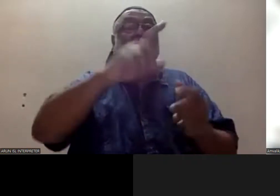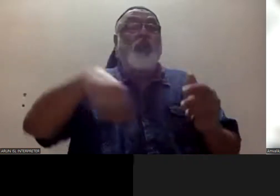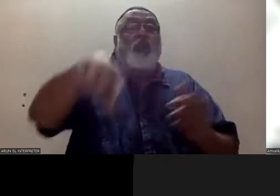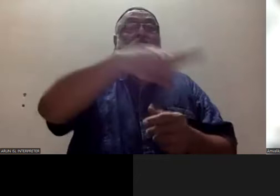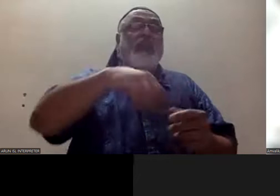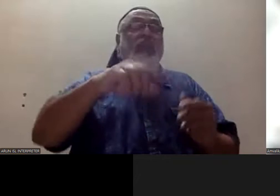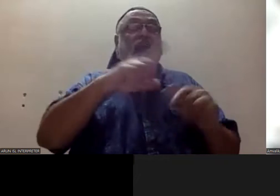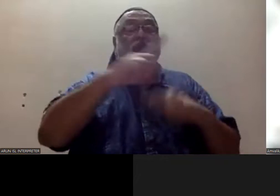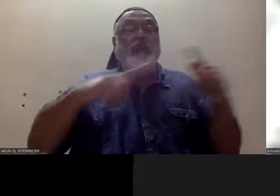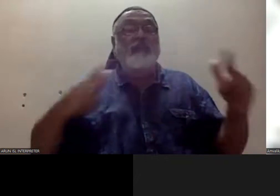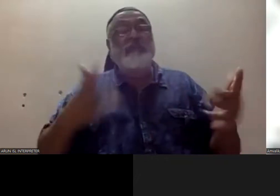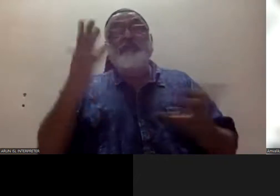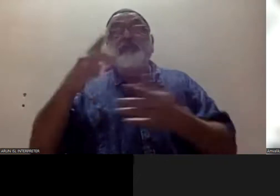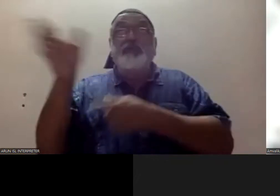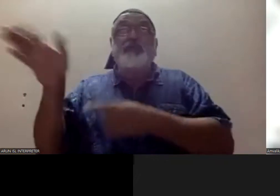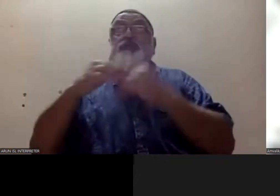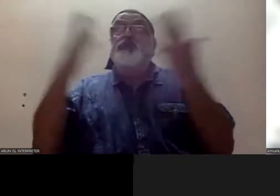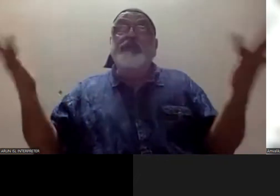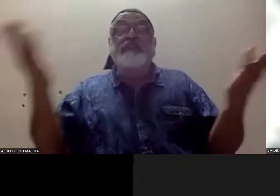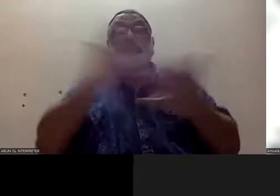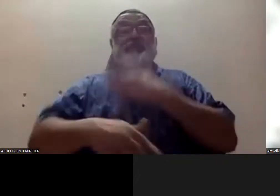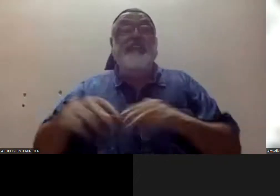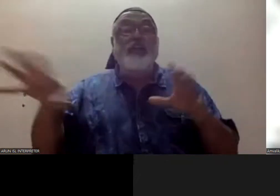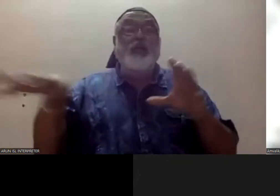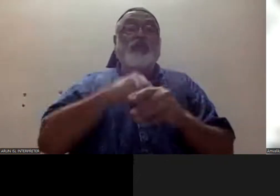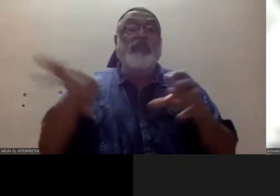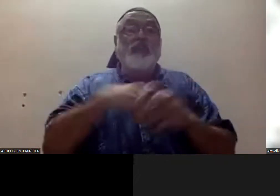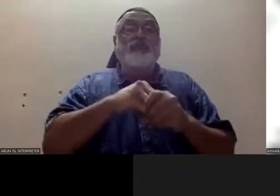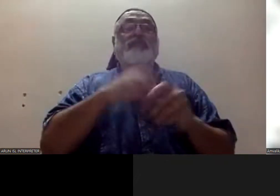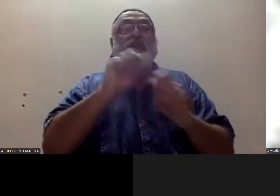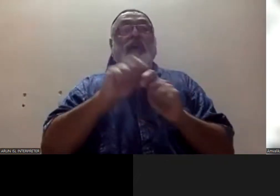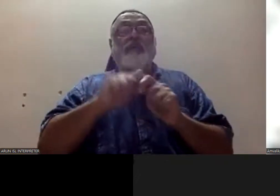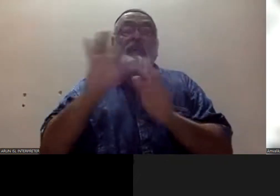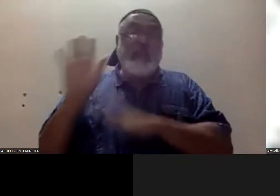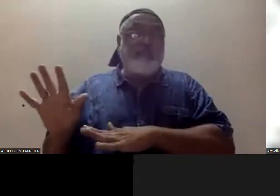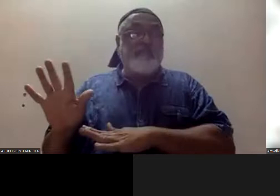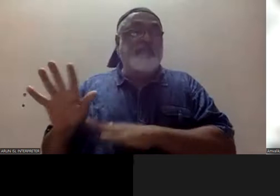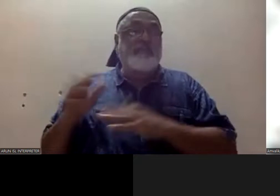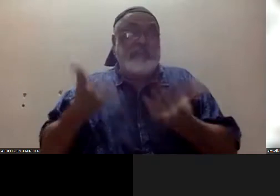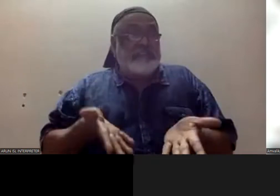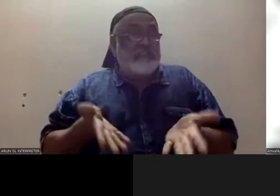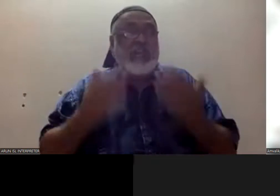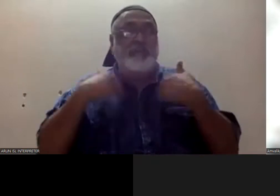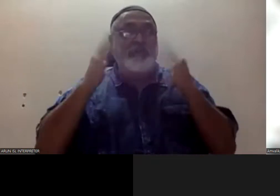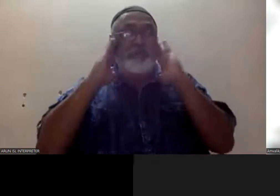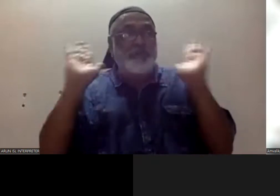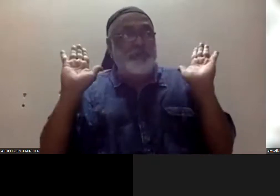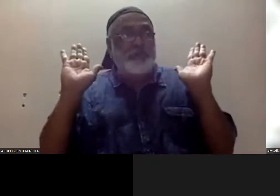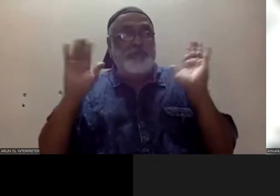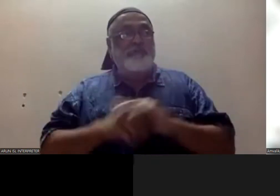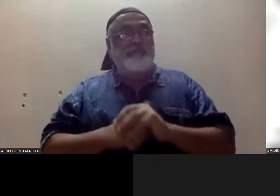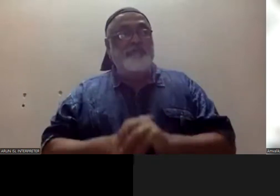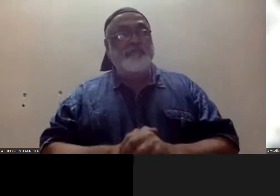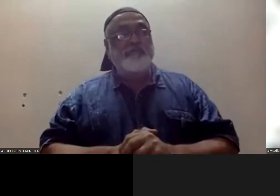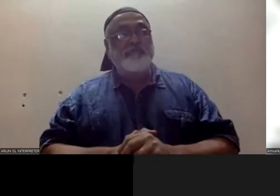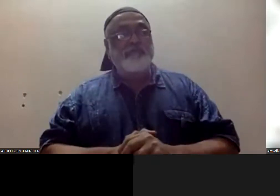inclusion. So perhaps some of their websites could be accessible, but I really don't know about this. What are the actual websites in vernacular which are